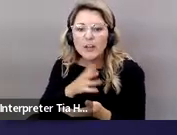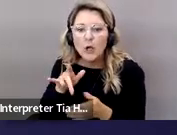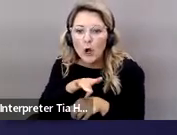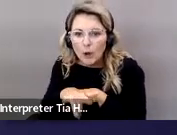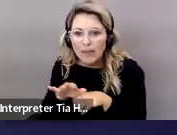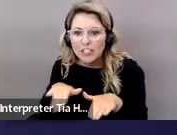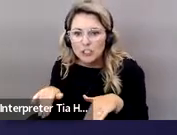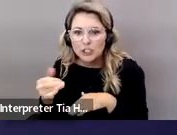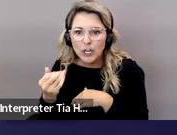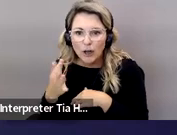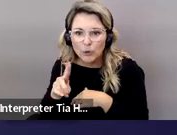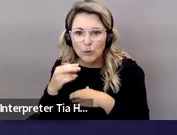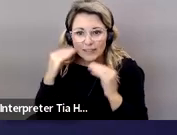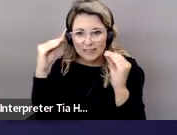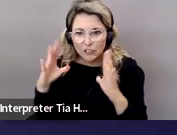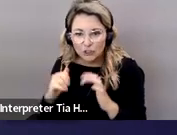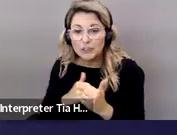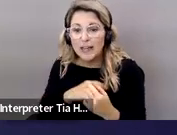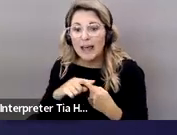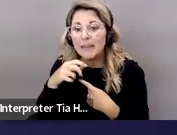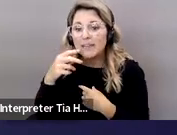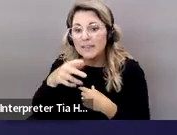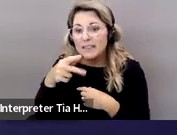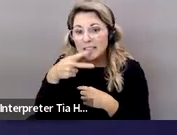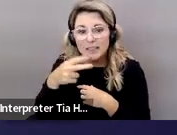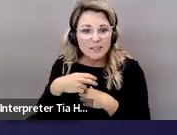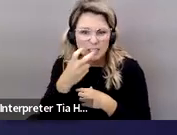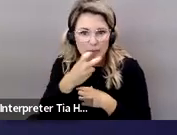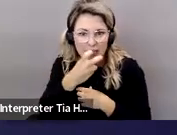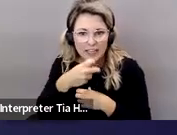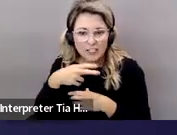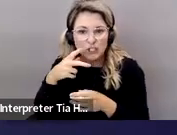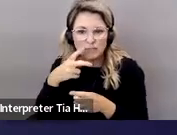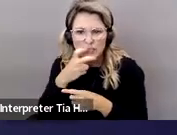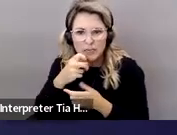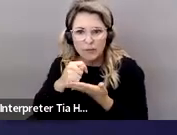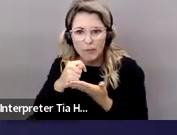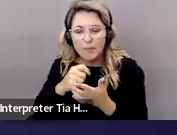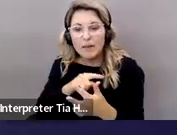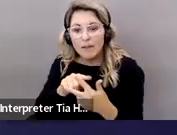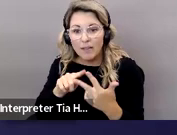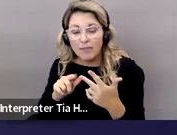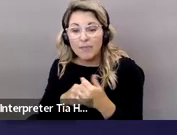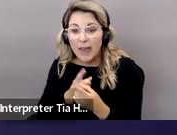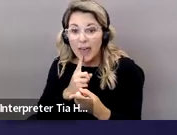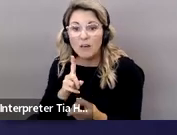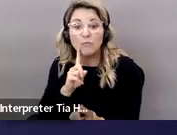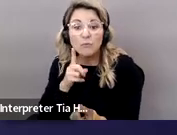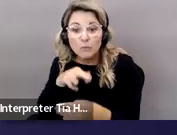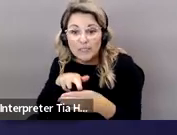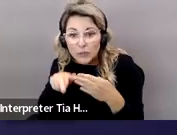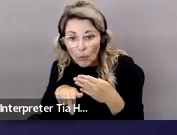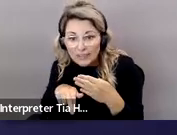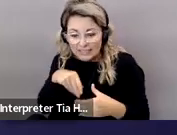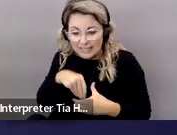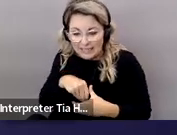and speech pathologists to work with children who are born born as the result of substance exposure in utero